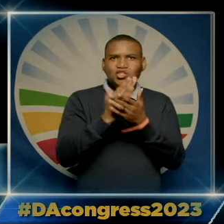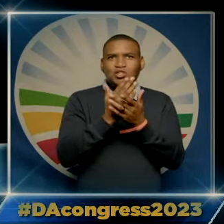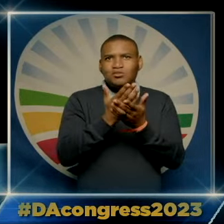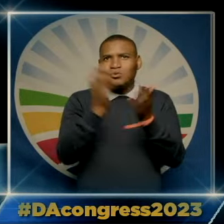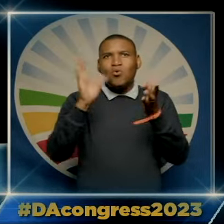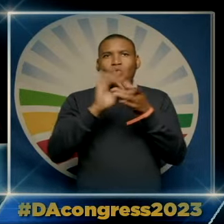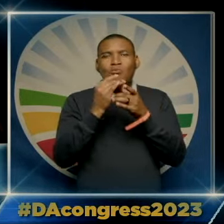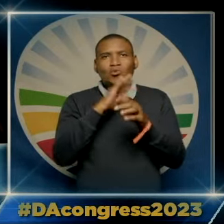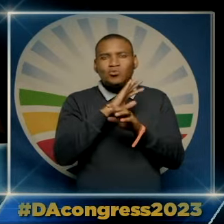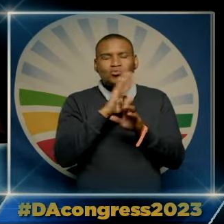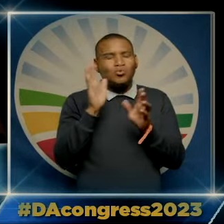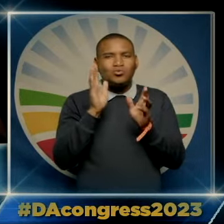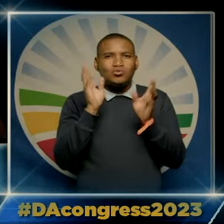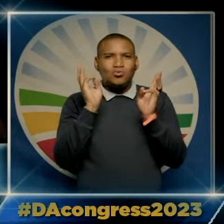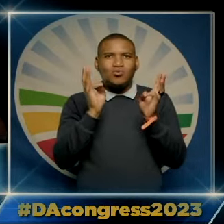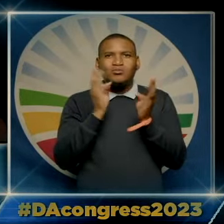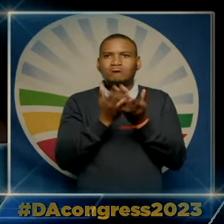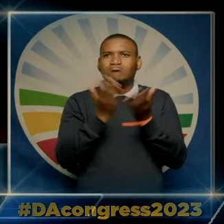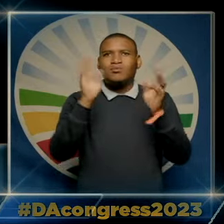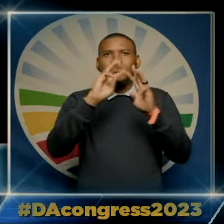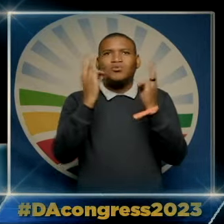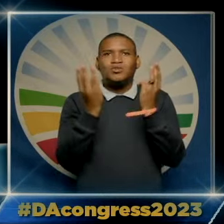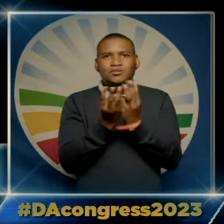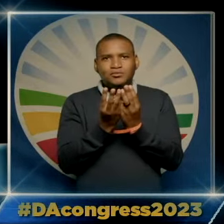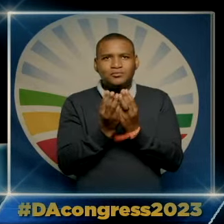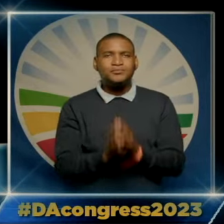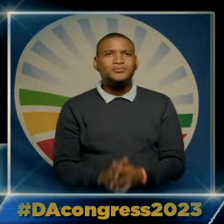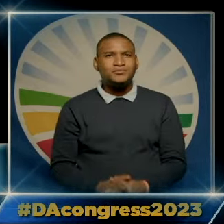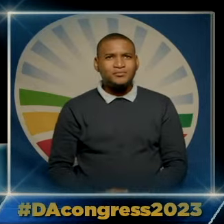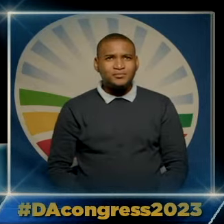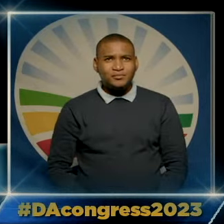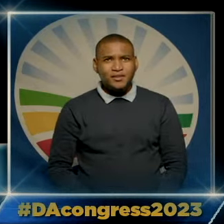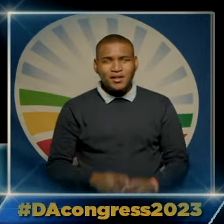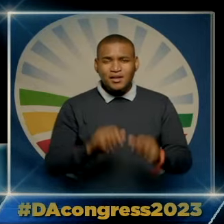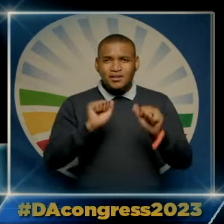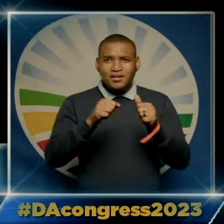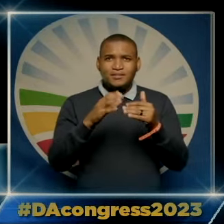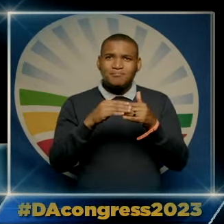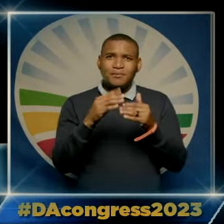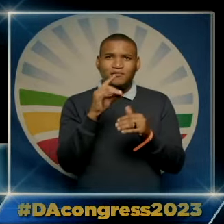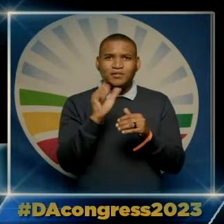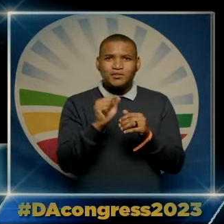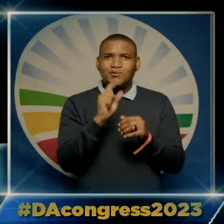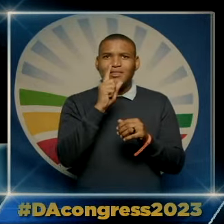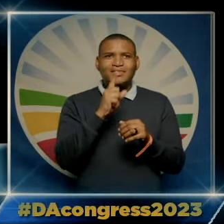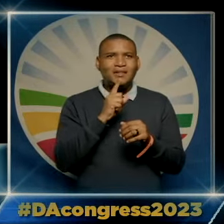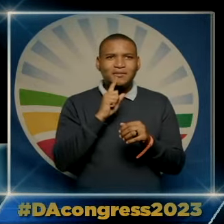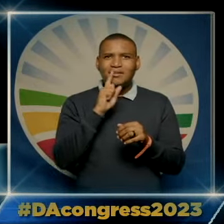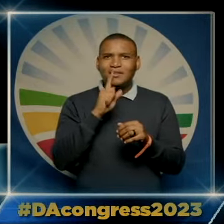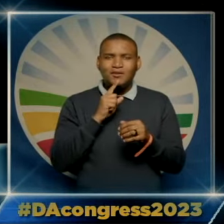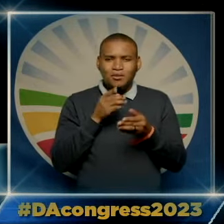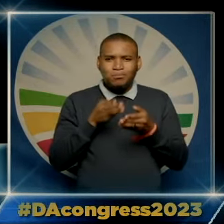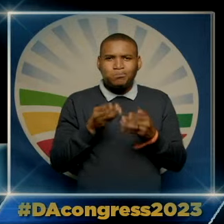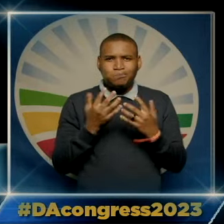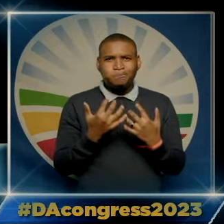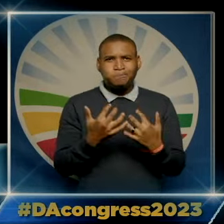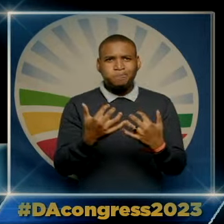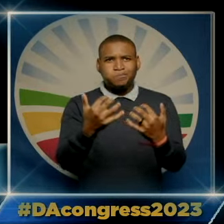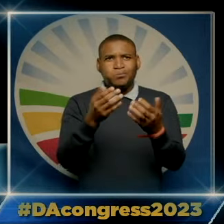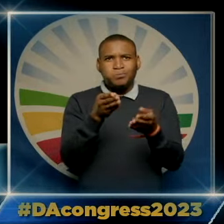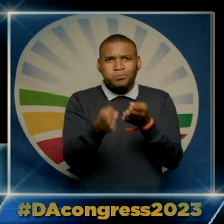not watching and across the world so that we're all electrified. Yes, Democrats, so to the thousands of delegates in attendance and to